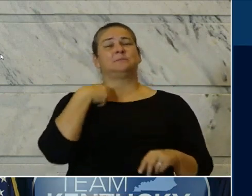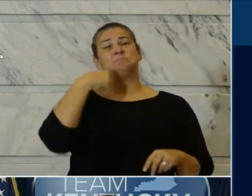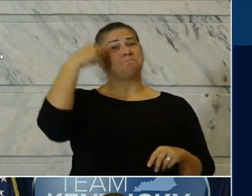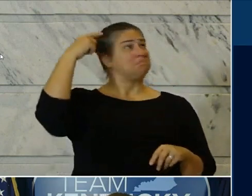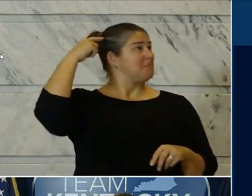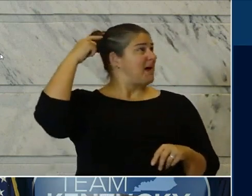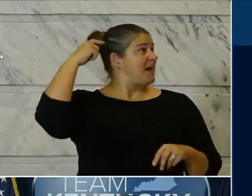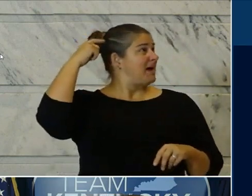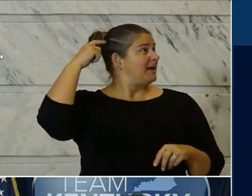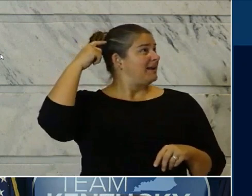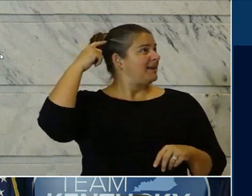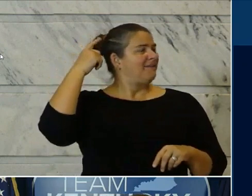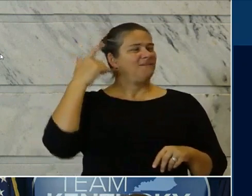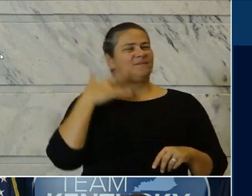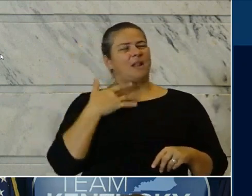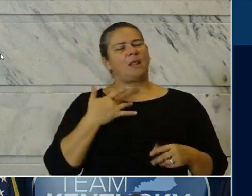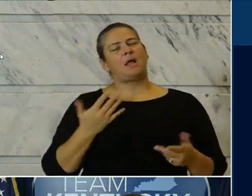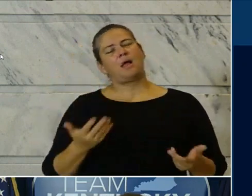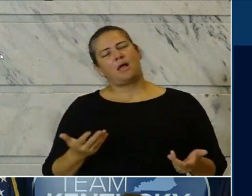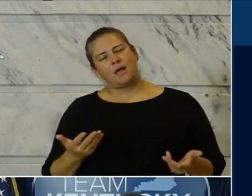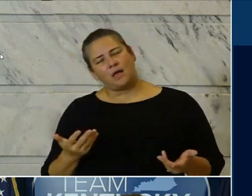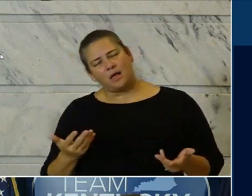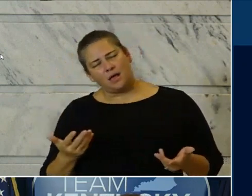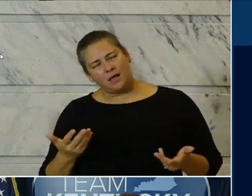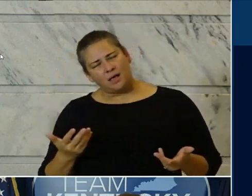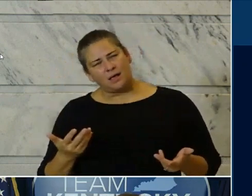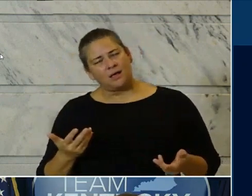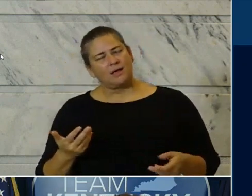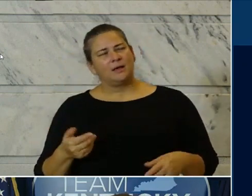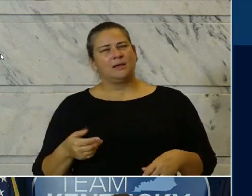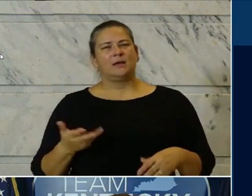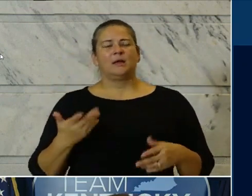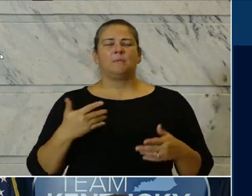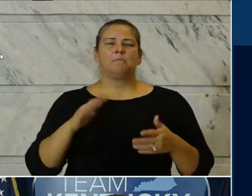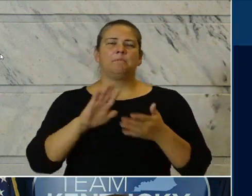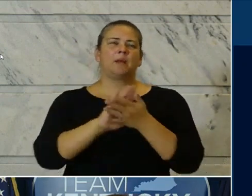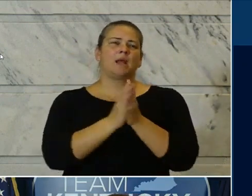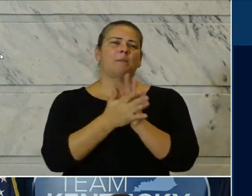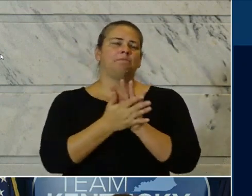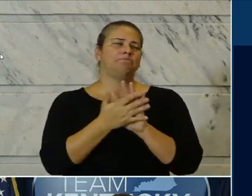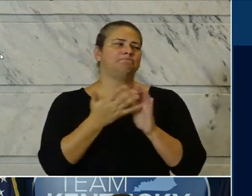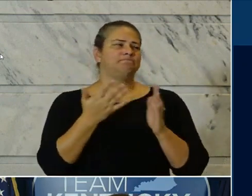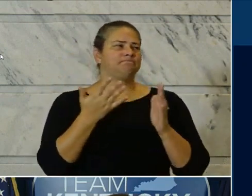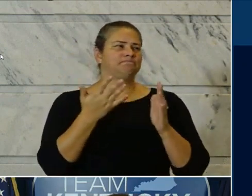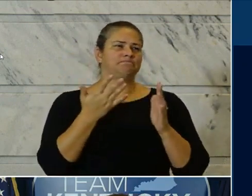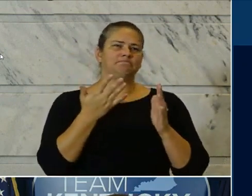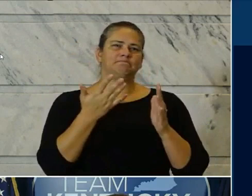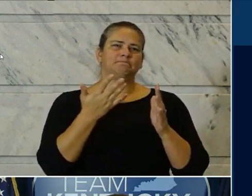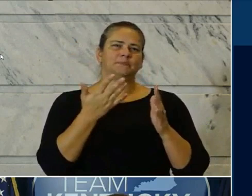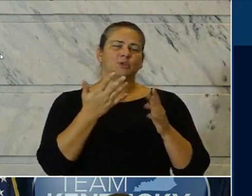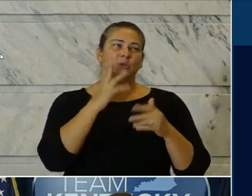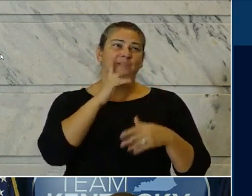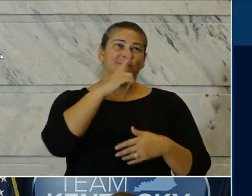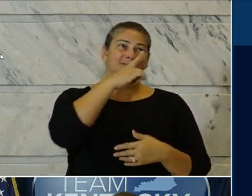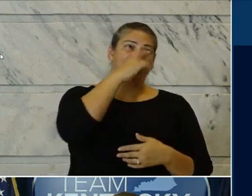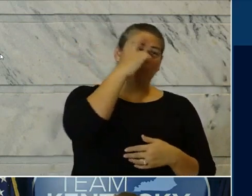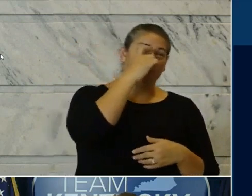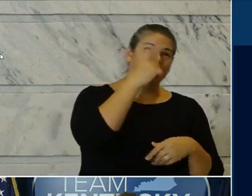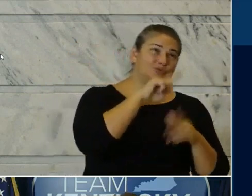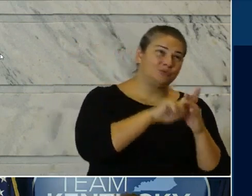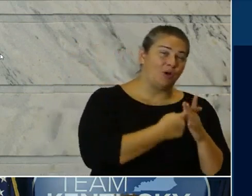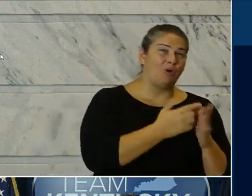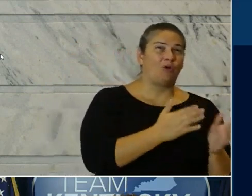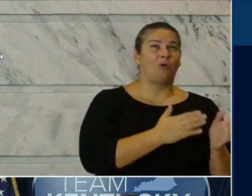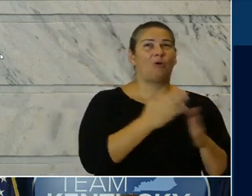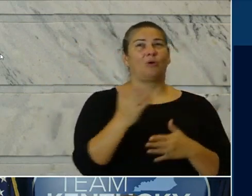seen specific days and times that maybe our rhythms run on each year, the traditional start of summer, the traditional start of